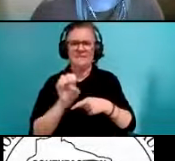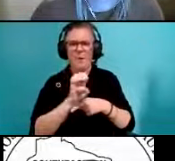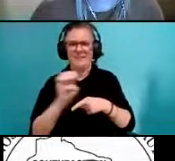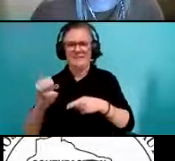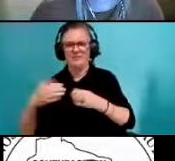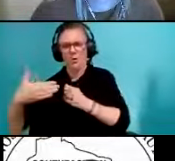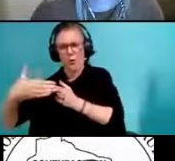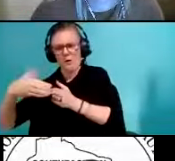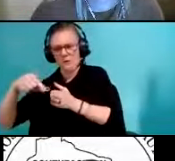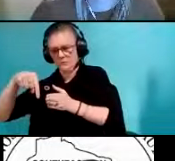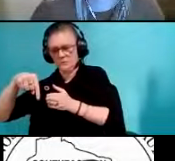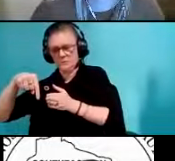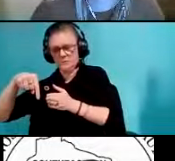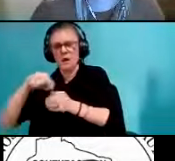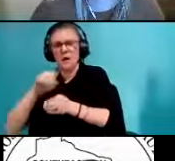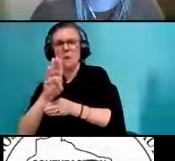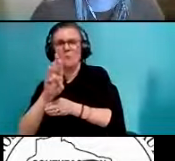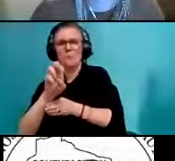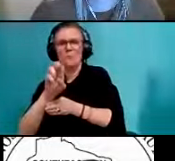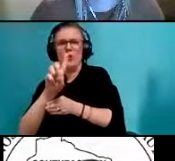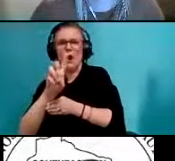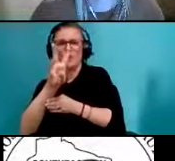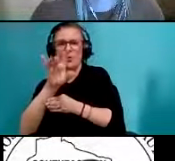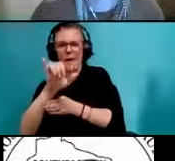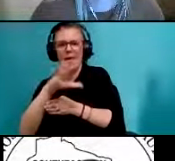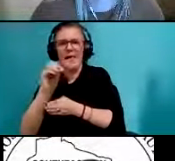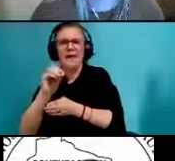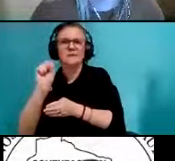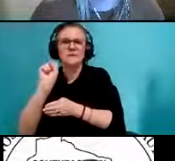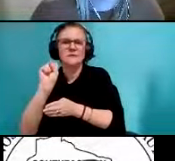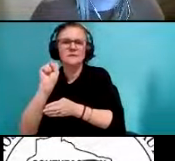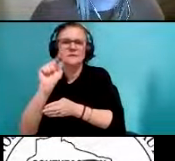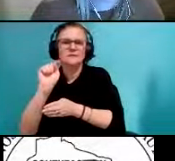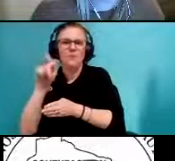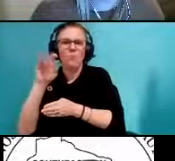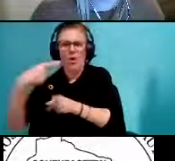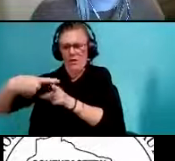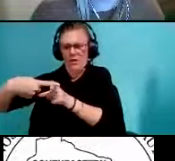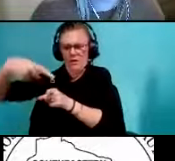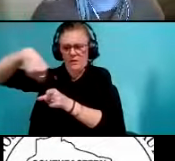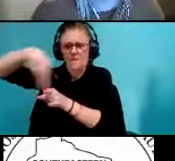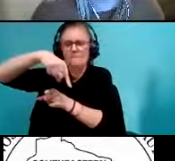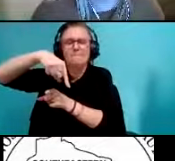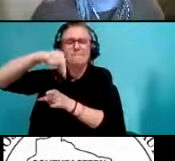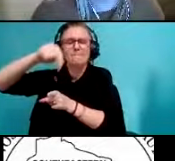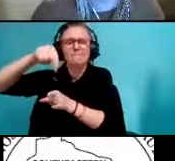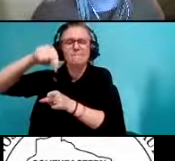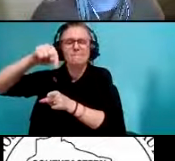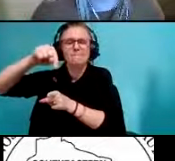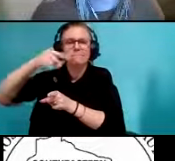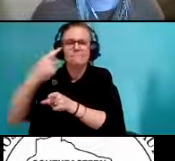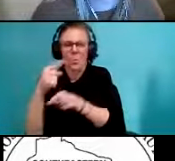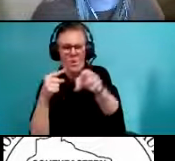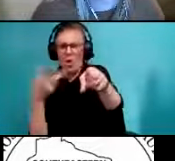Broadway and St. Paul. there is one of